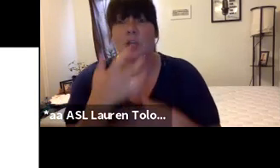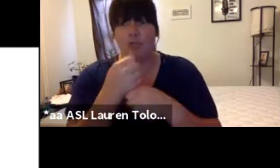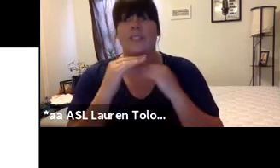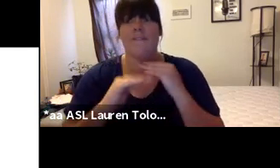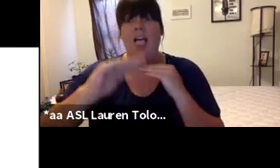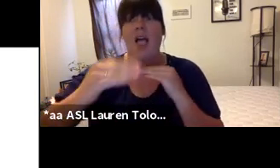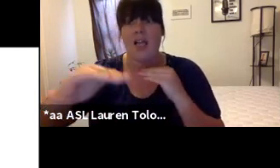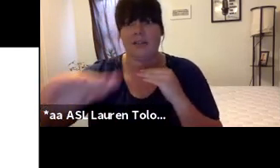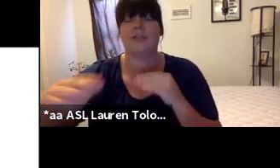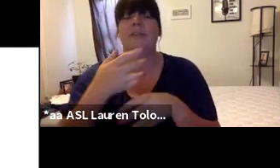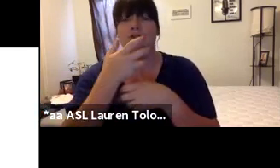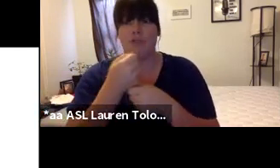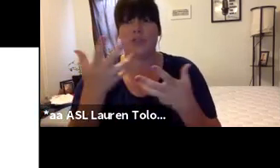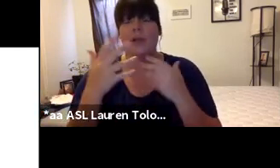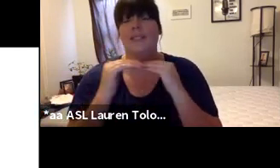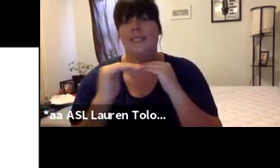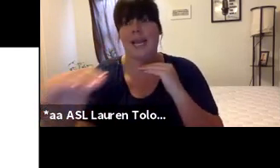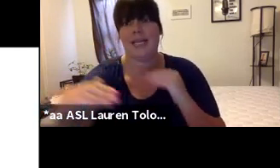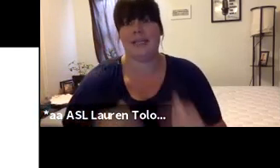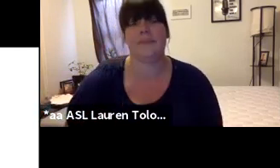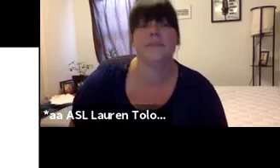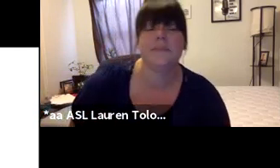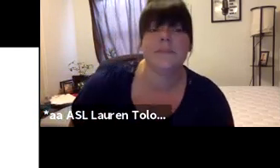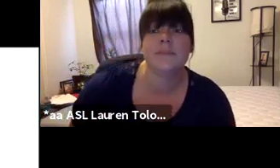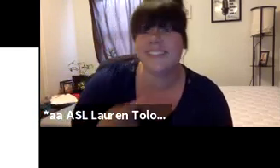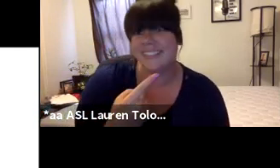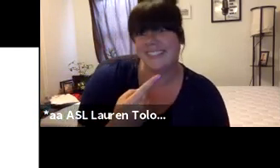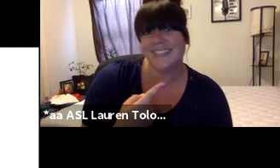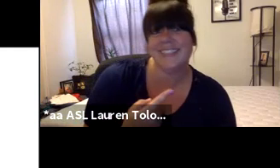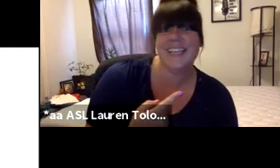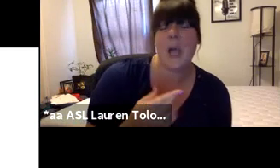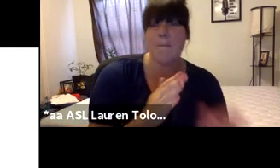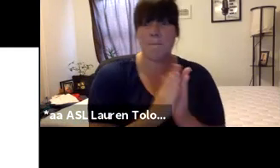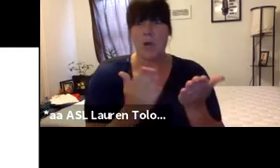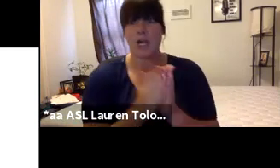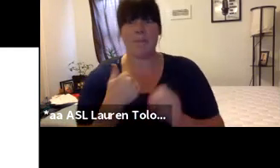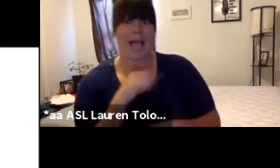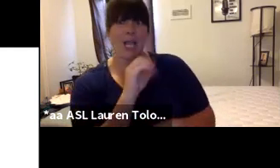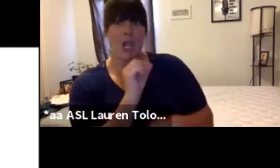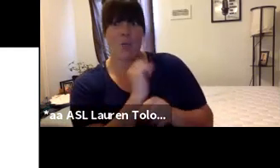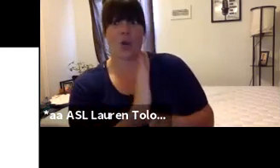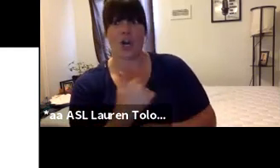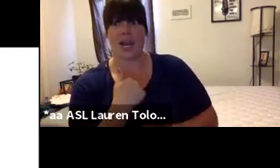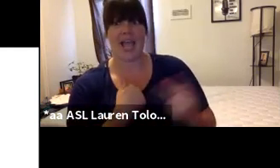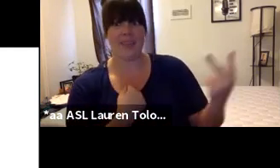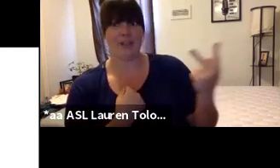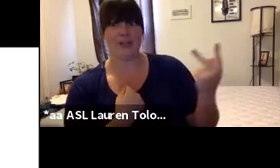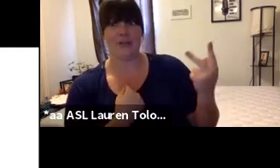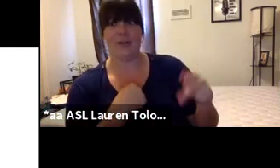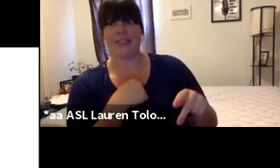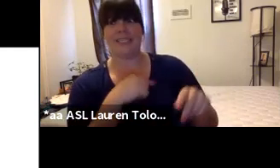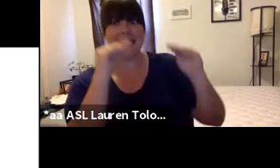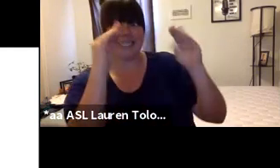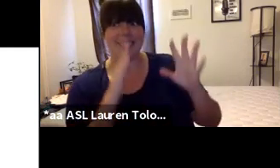And this is a book of poetry and drawings that my coworker and I were forest school teachers at a preschool.